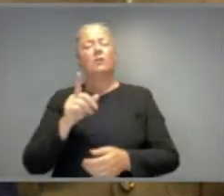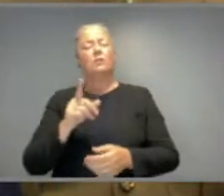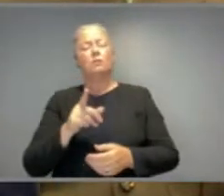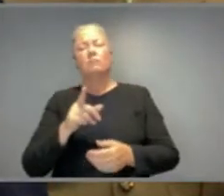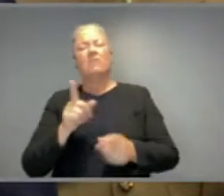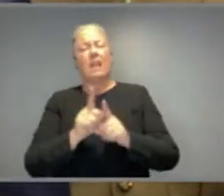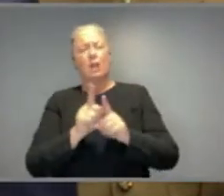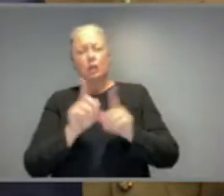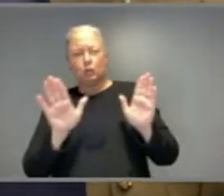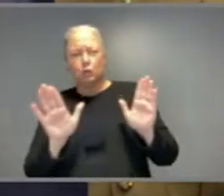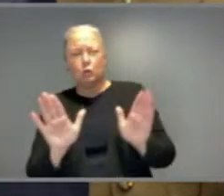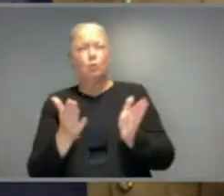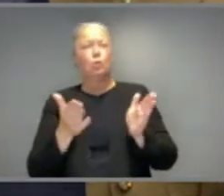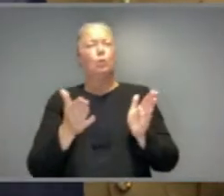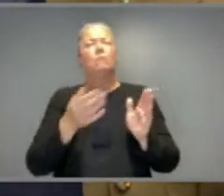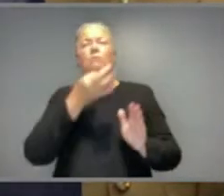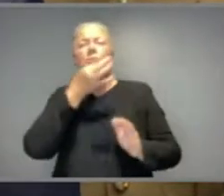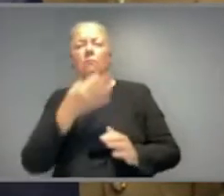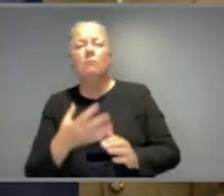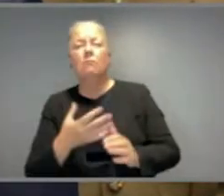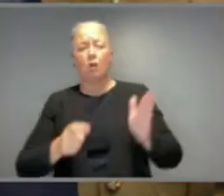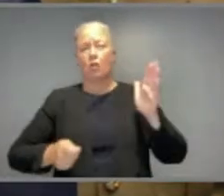the most cost-effective way